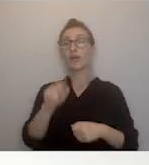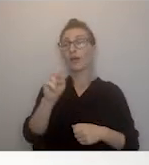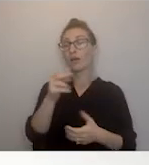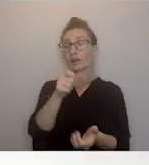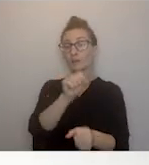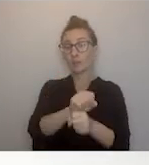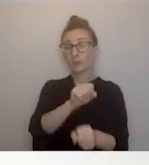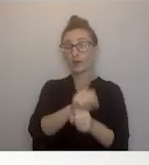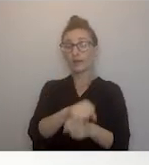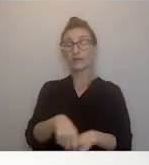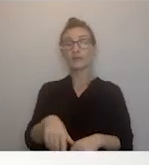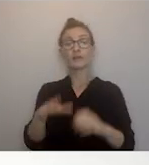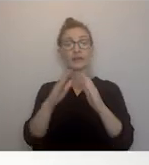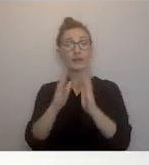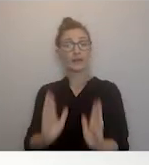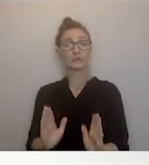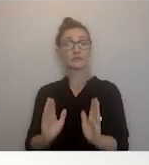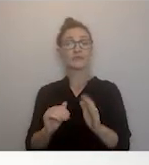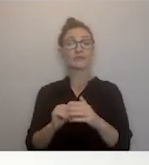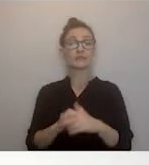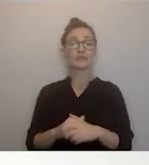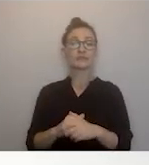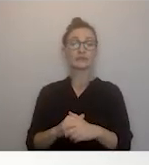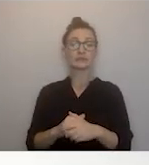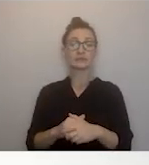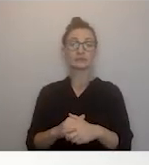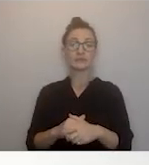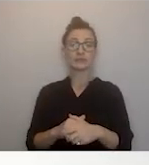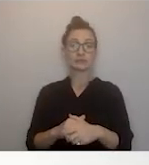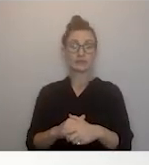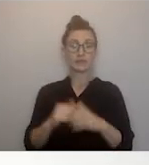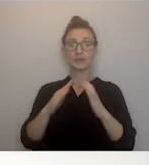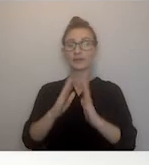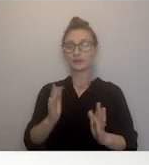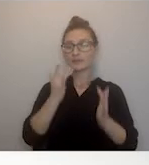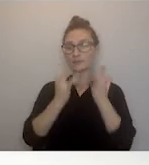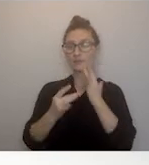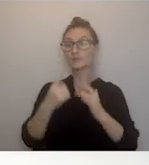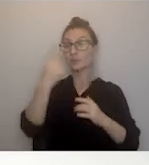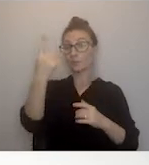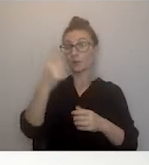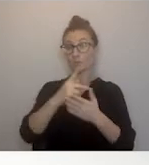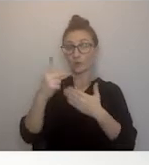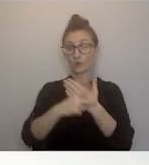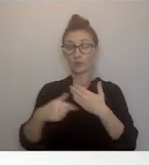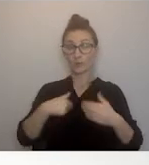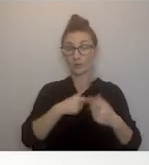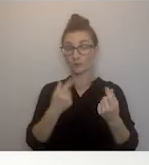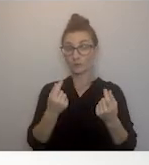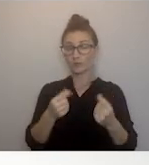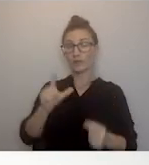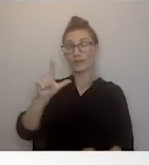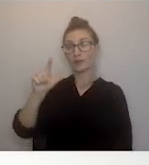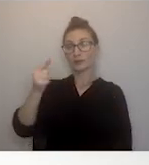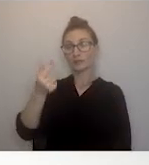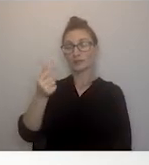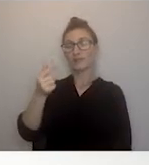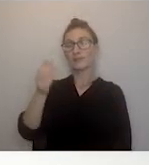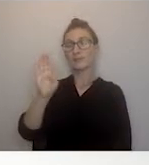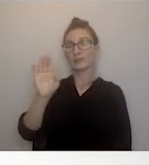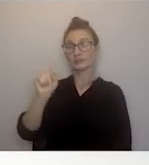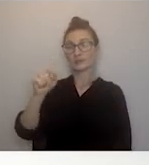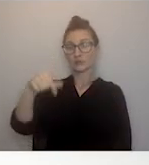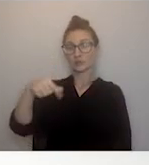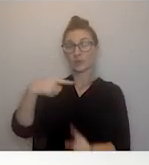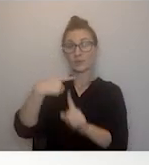poverty, we're talking about unemployment, we're talking about housing insecurity. So one of the programs that we do is we work with LGBTQ+ teens and